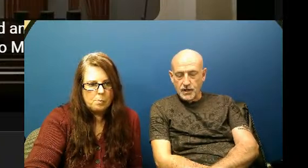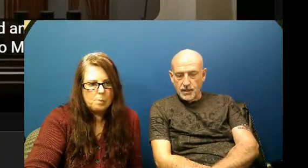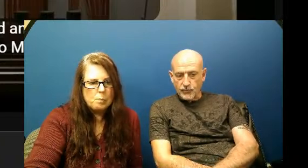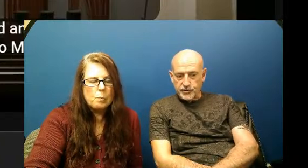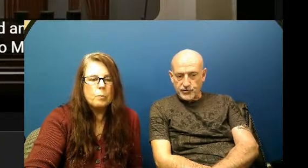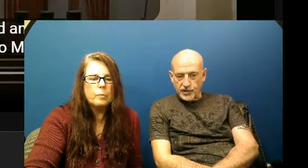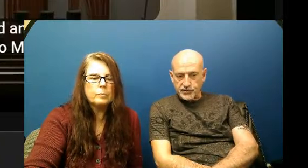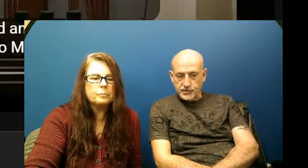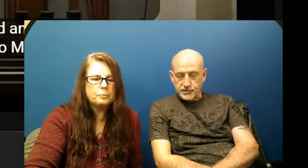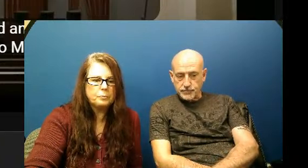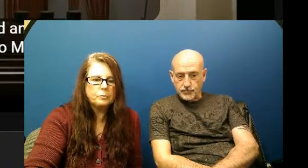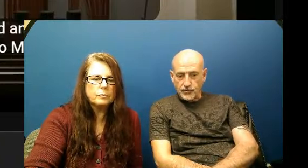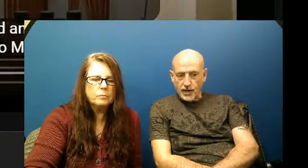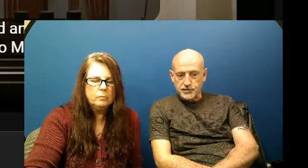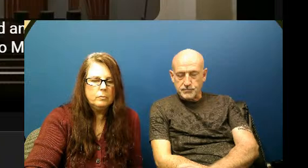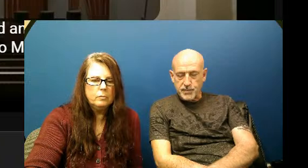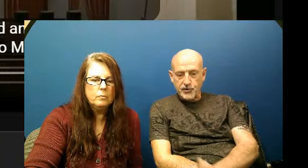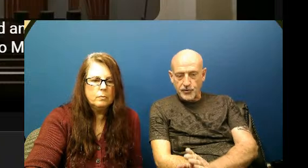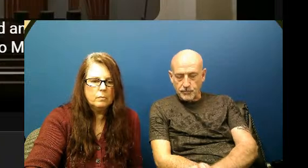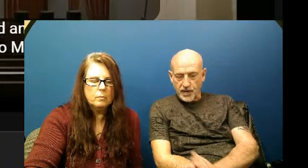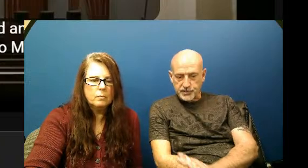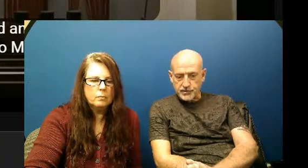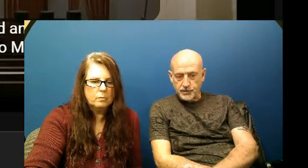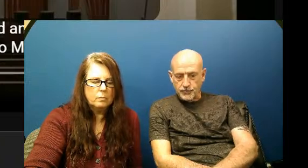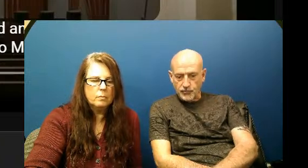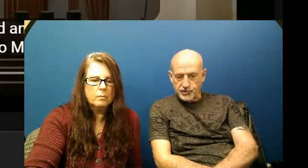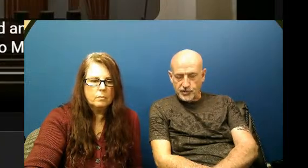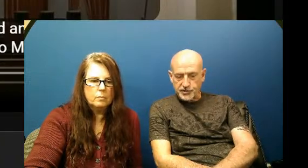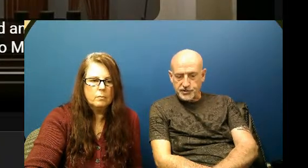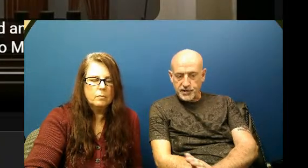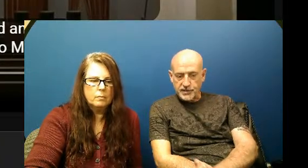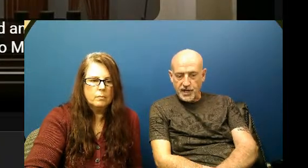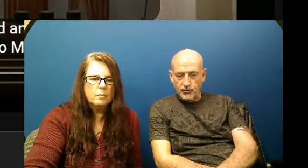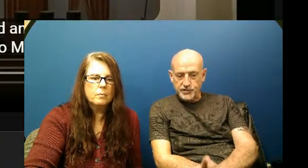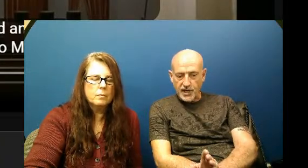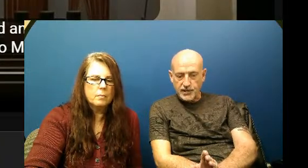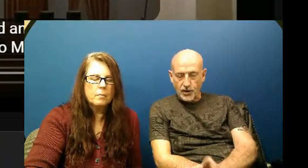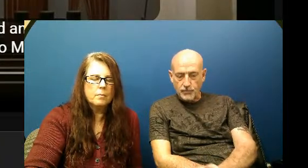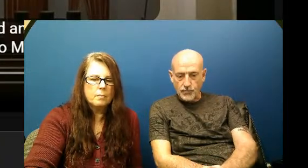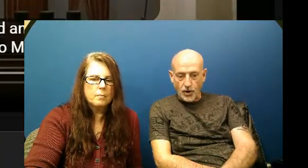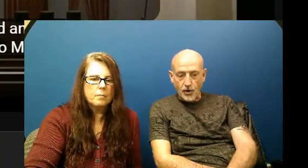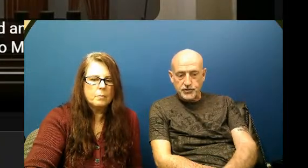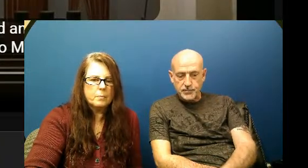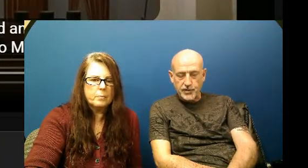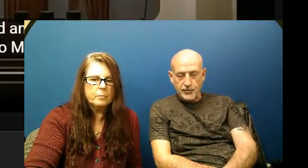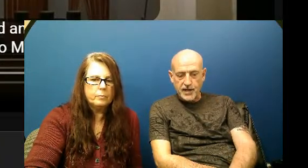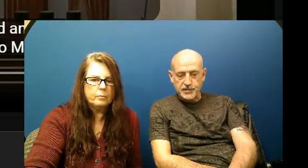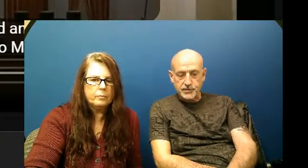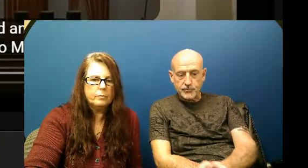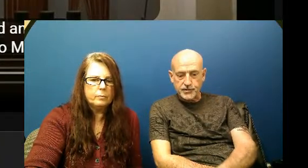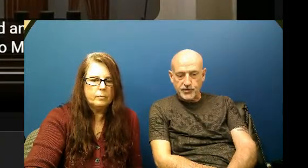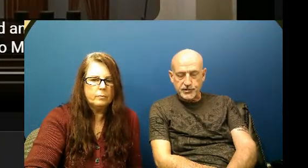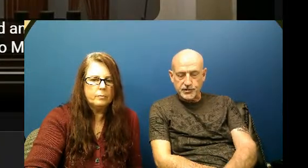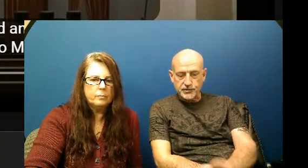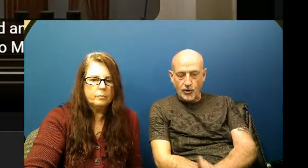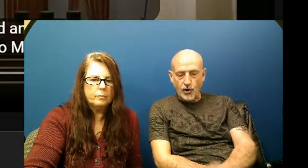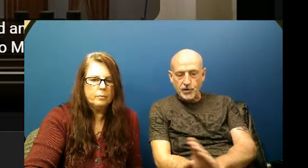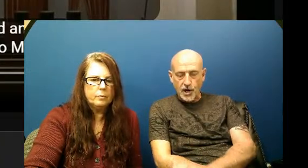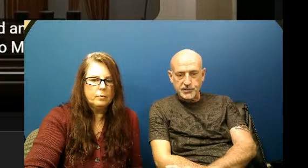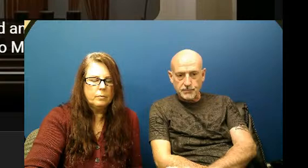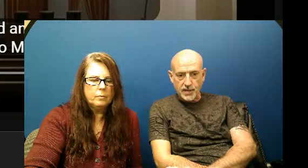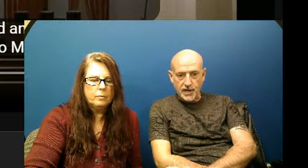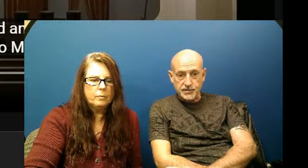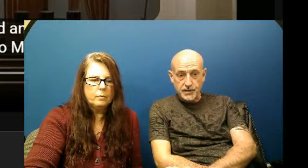person-based restrictions, right? Speaker-based restrictions. And they will say that all speaker-based restrictions